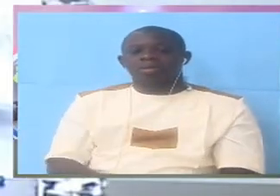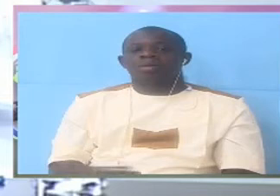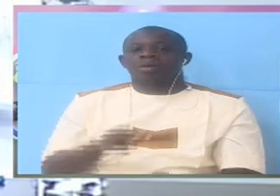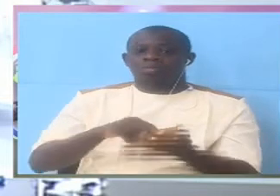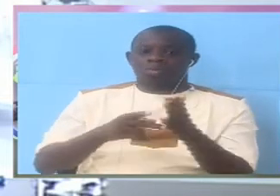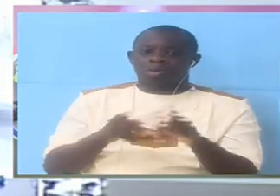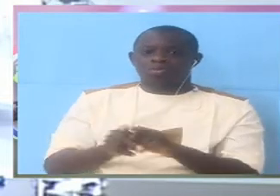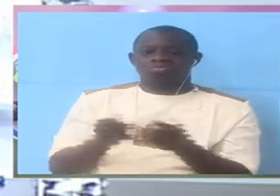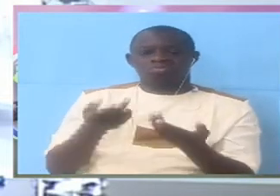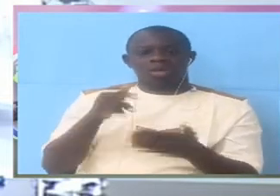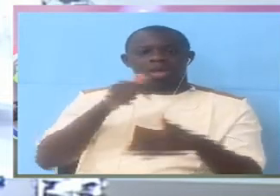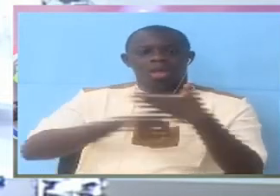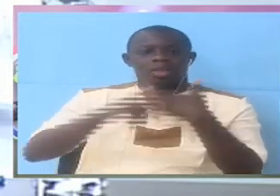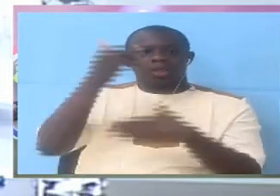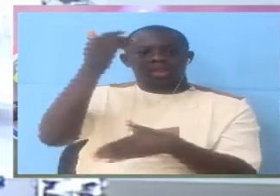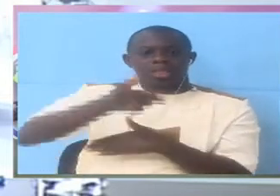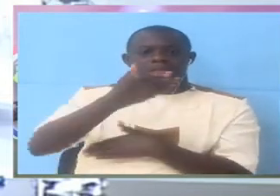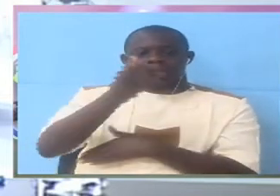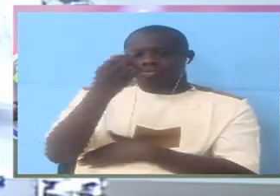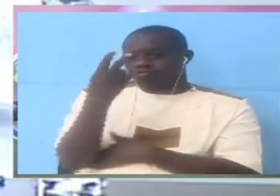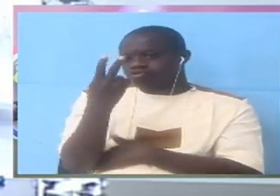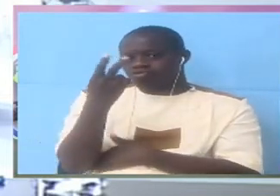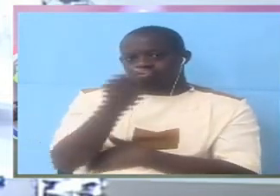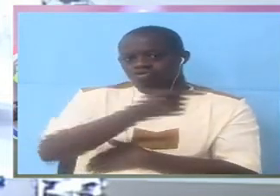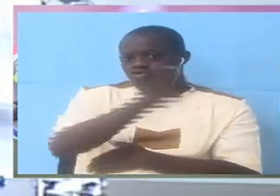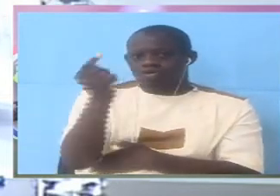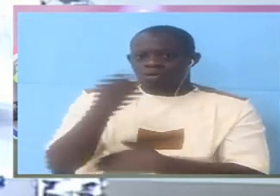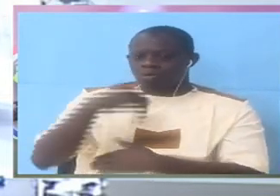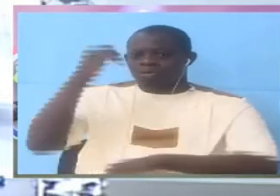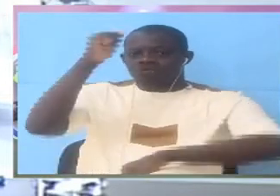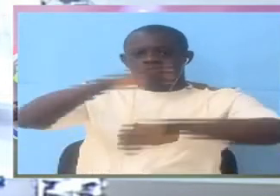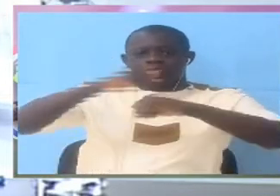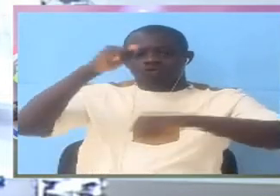that in 1992 you were not torturing? You torture, you not